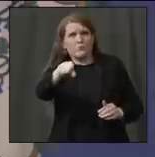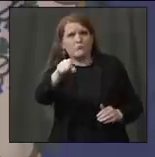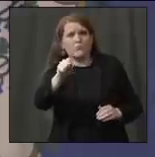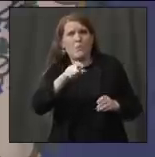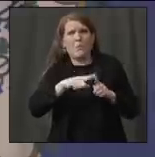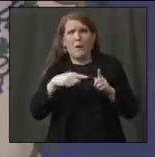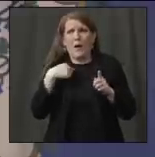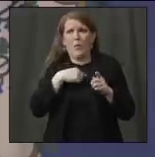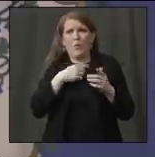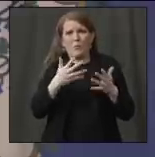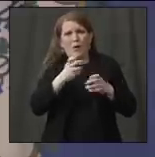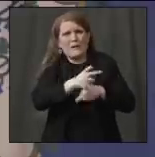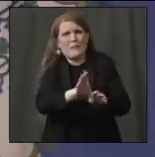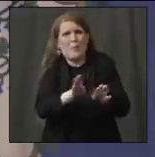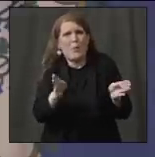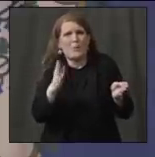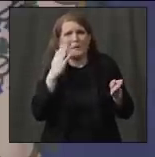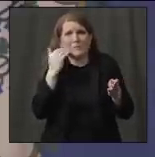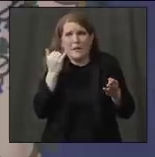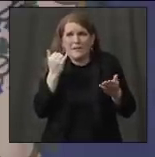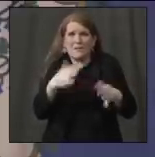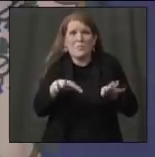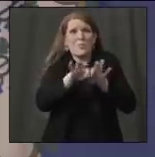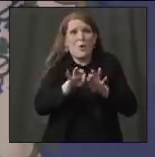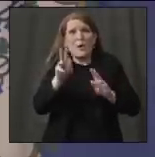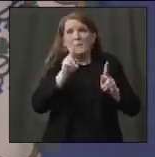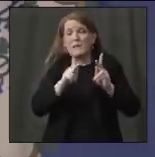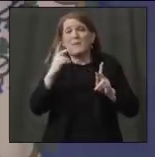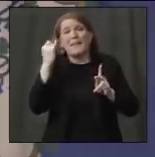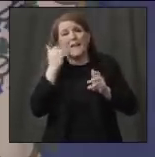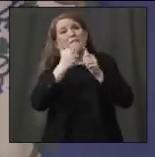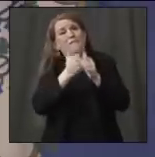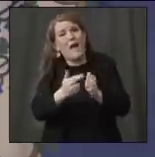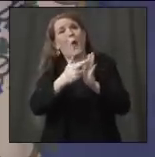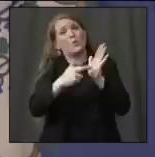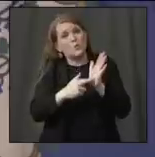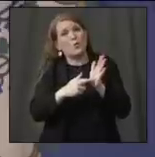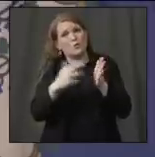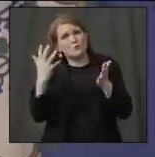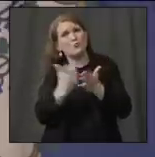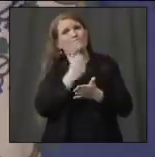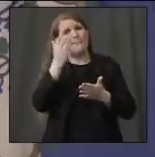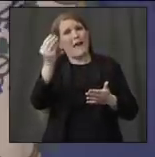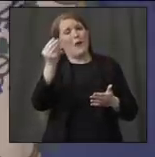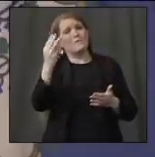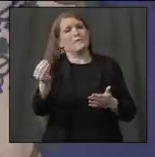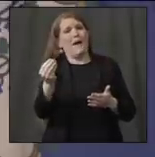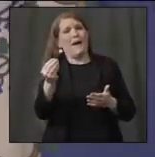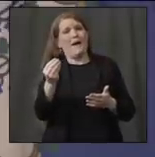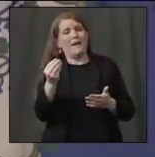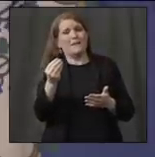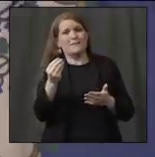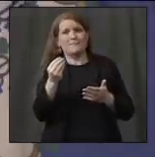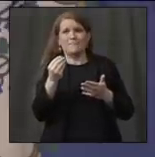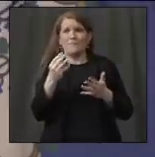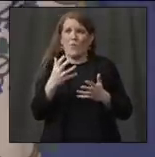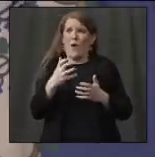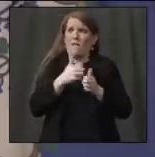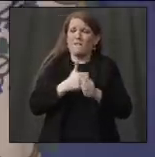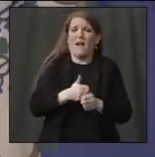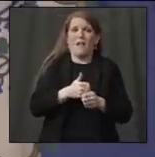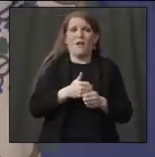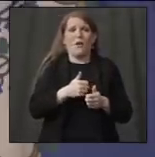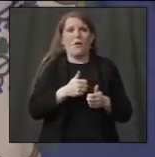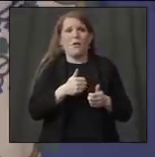appropriate way, to be able to go outside and enjoy the warm weather. And even if I said you can't do it, then everybody would